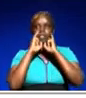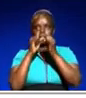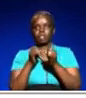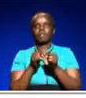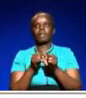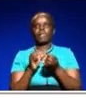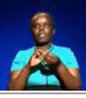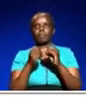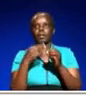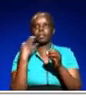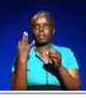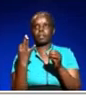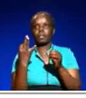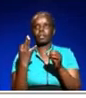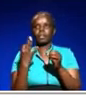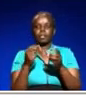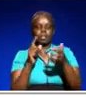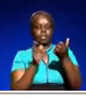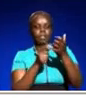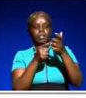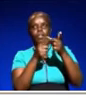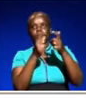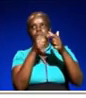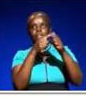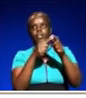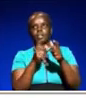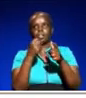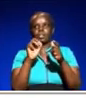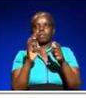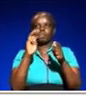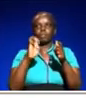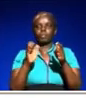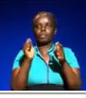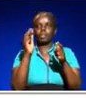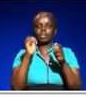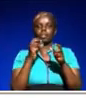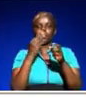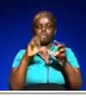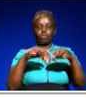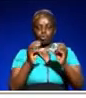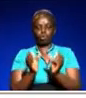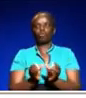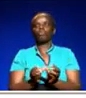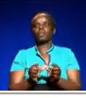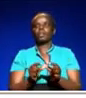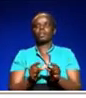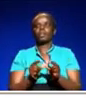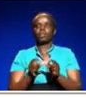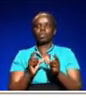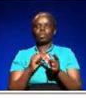objective 3, calculate the mean of grouped data using assumed